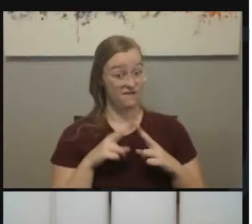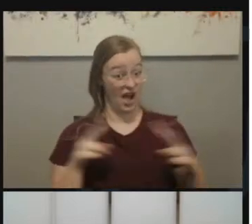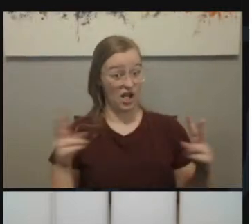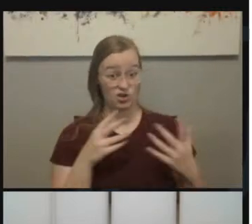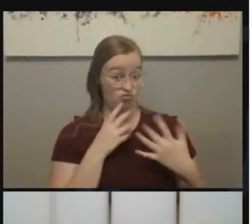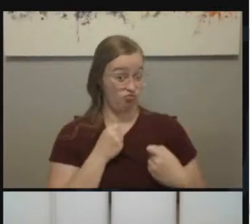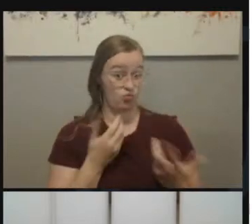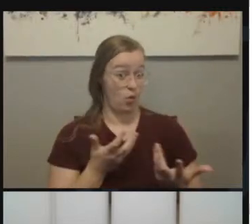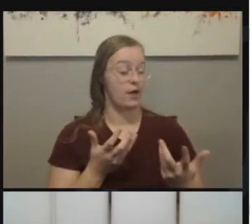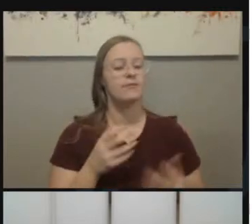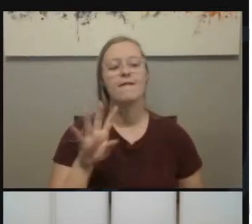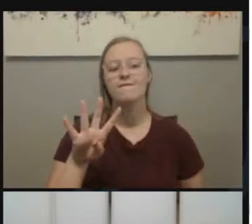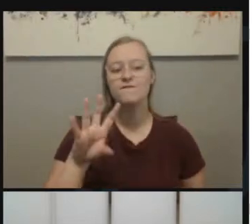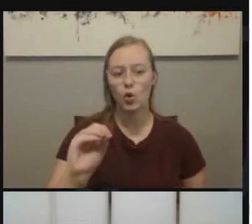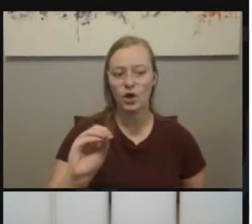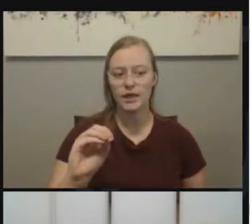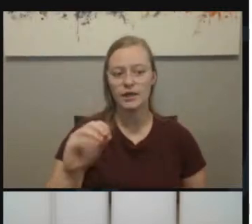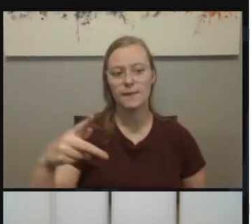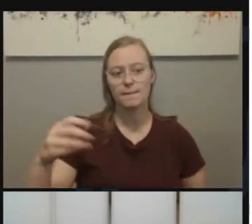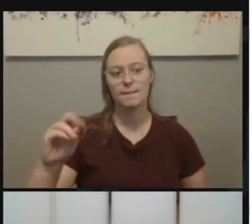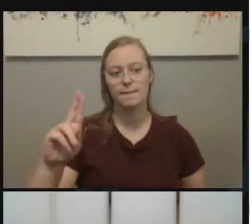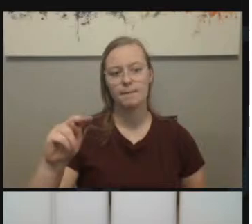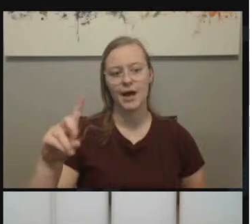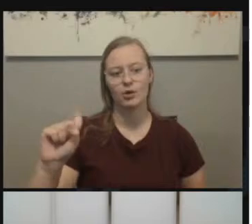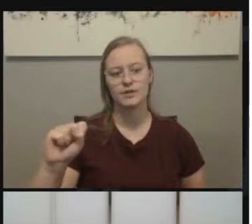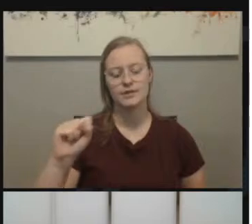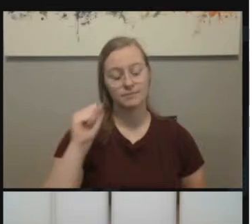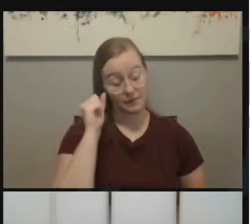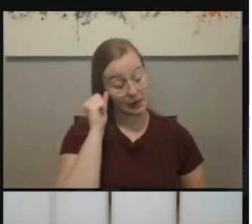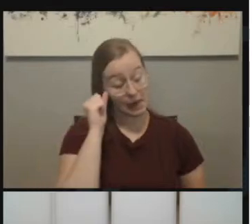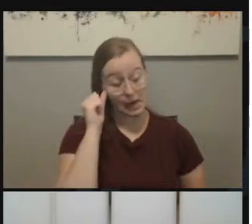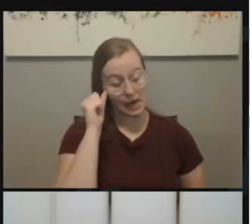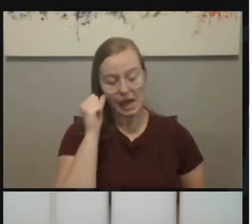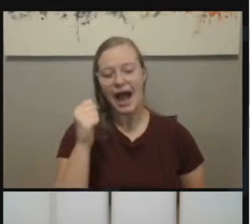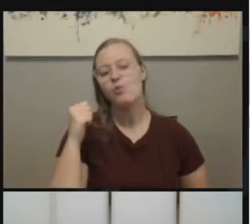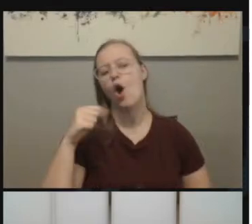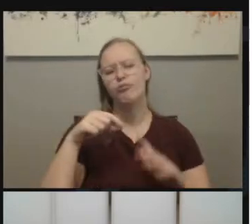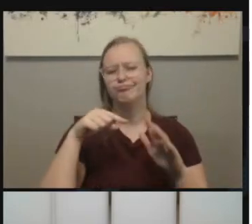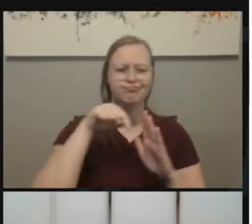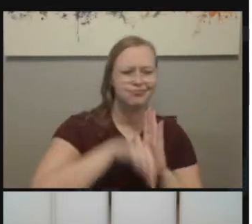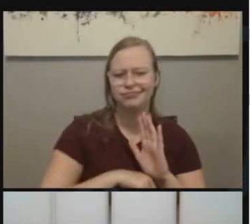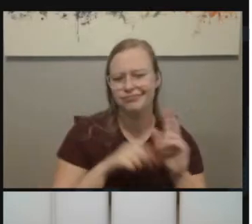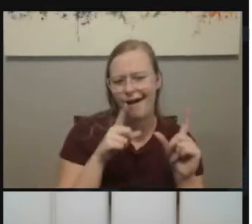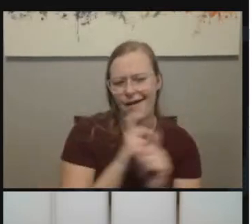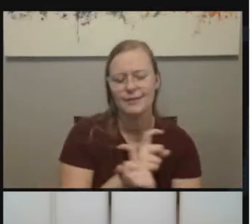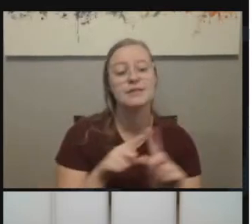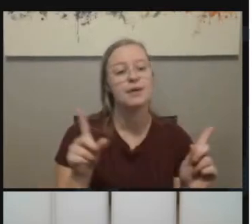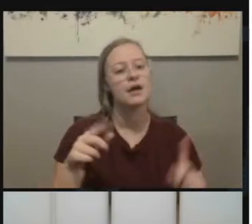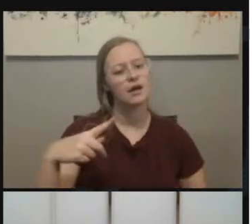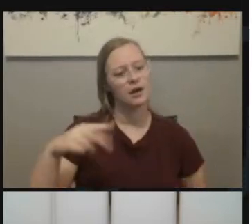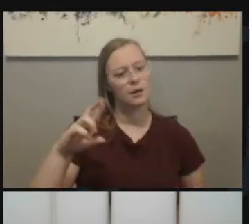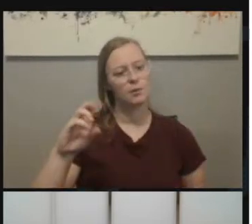high valuations. We won't get into the complexities of this, but Preston guessed, and I think correctly,